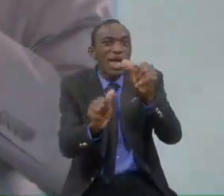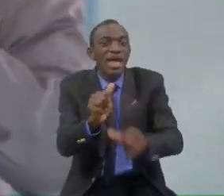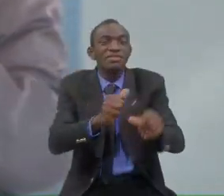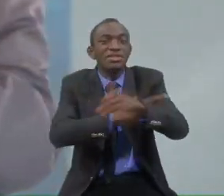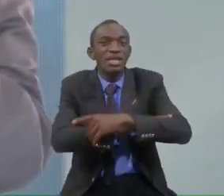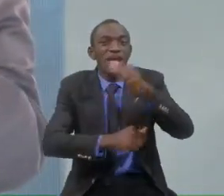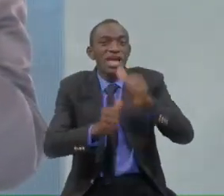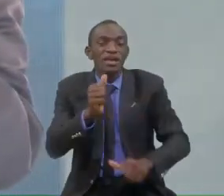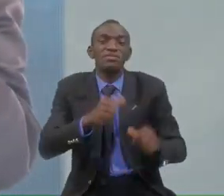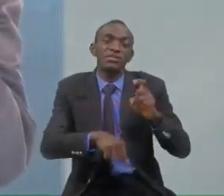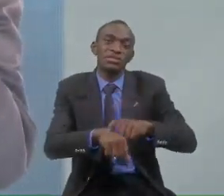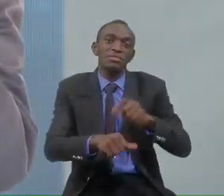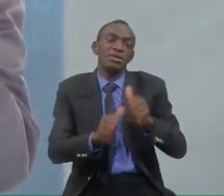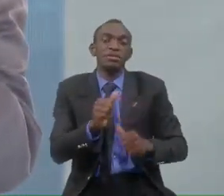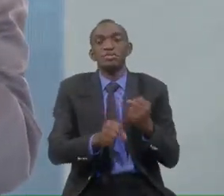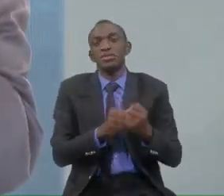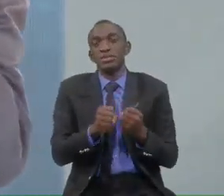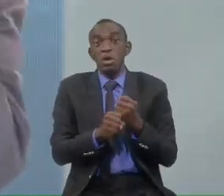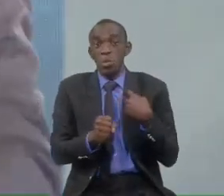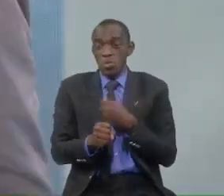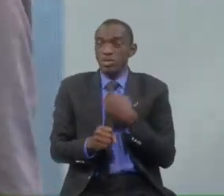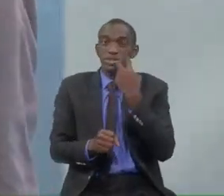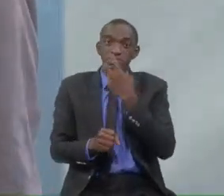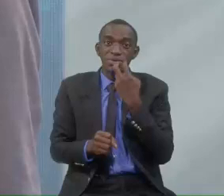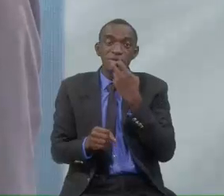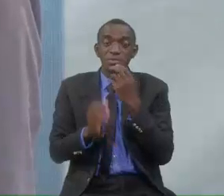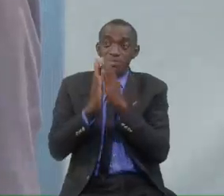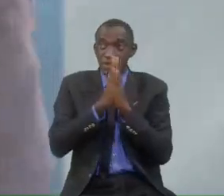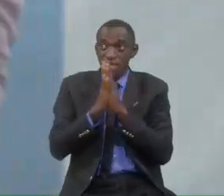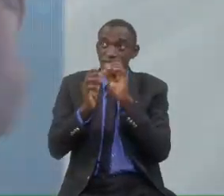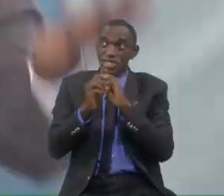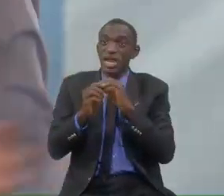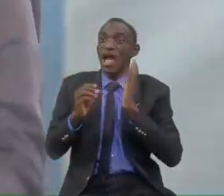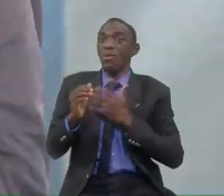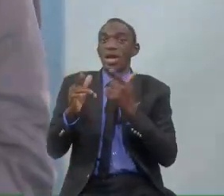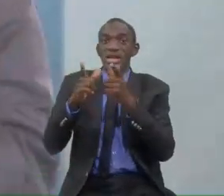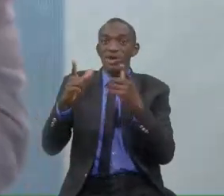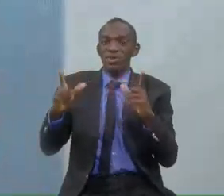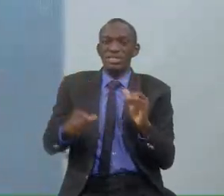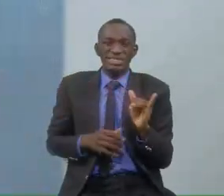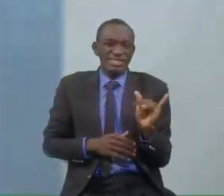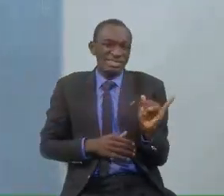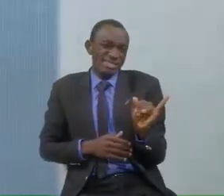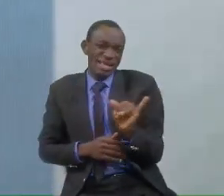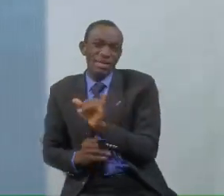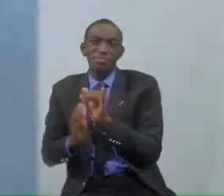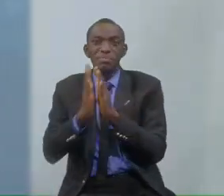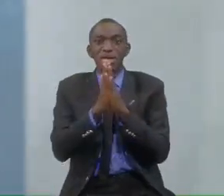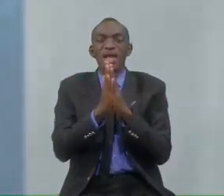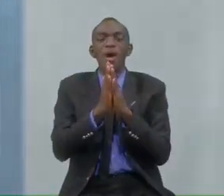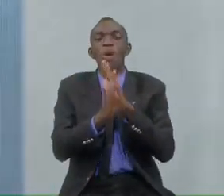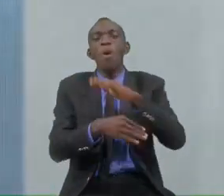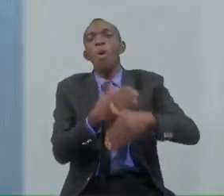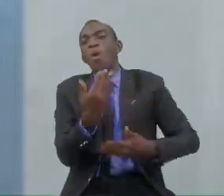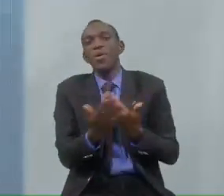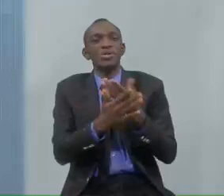our language, we roll out the same prayer we've always prayed. Where is